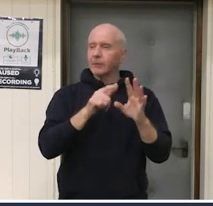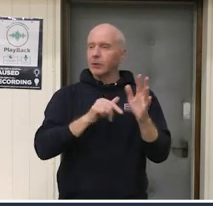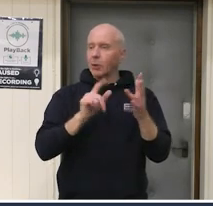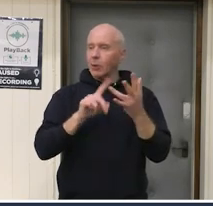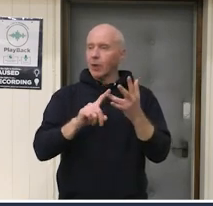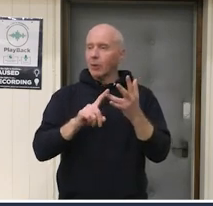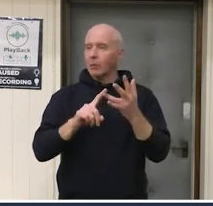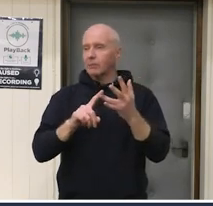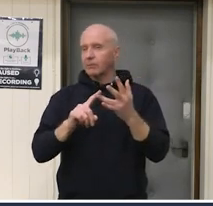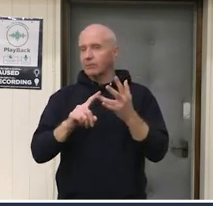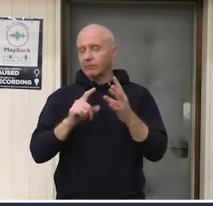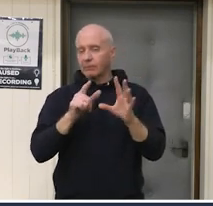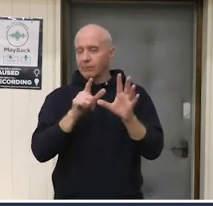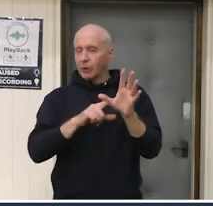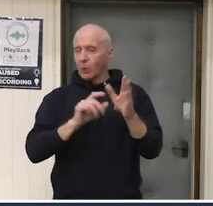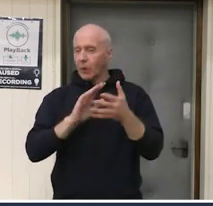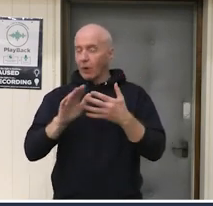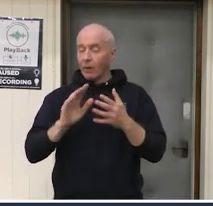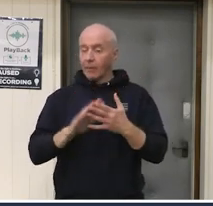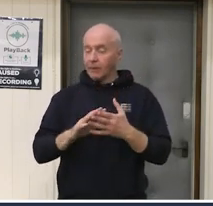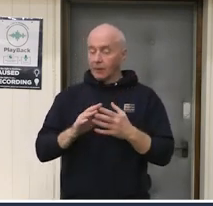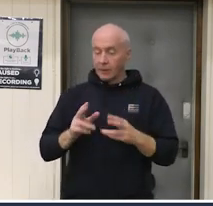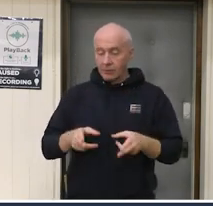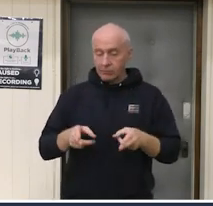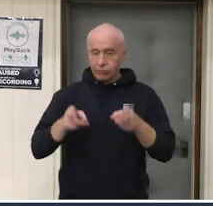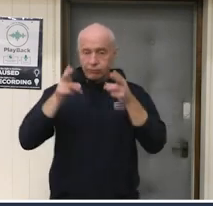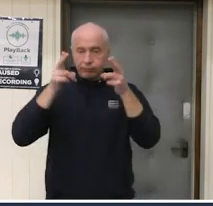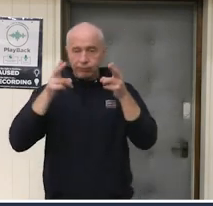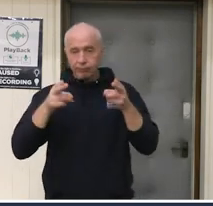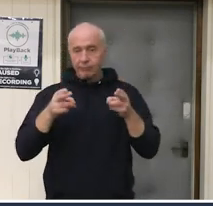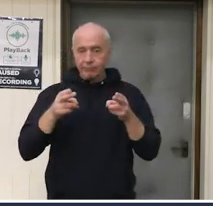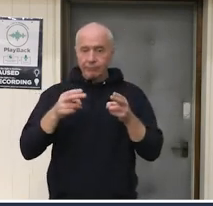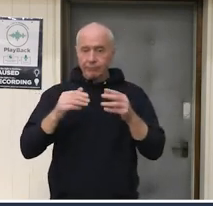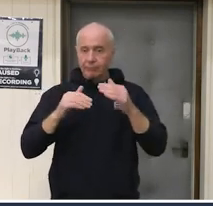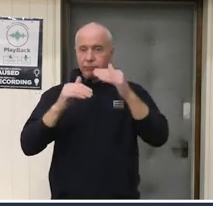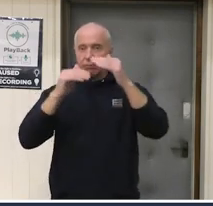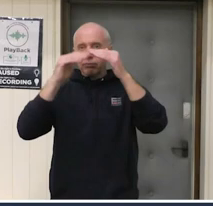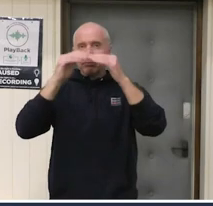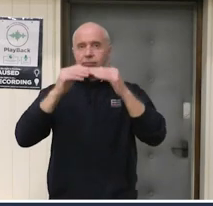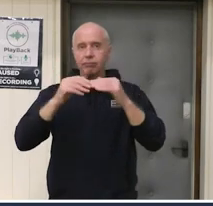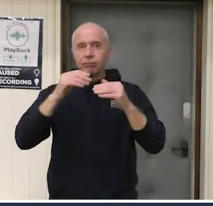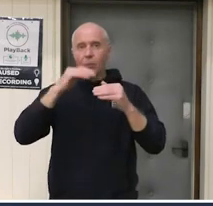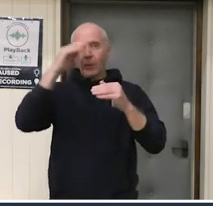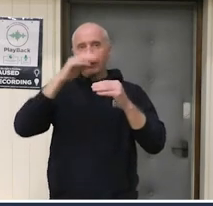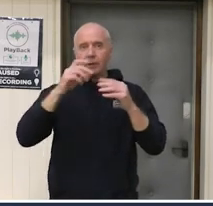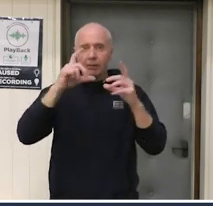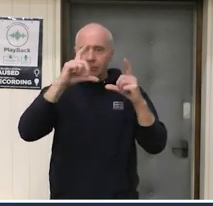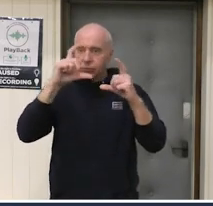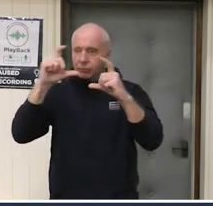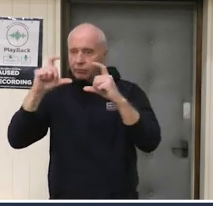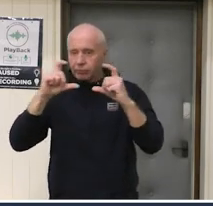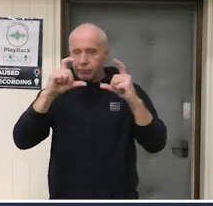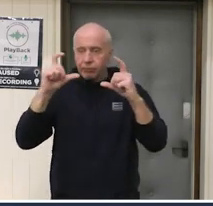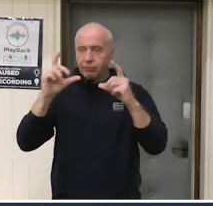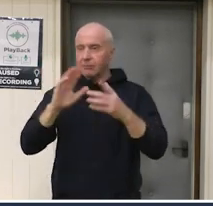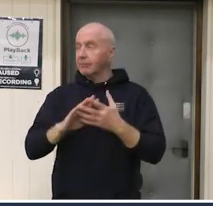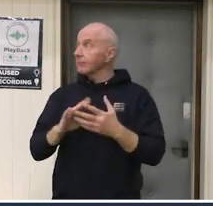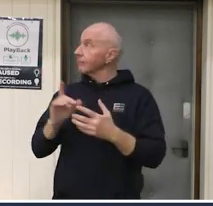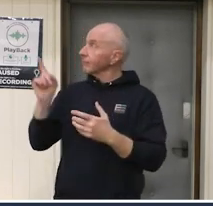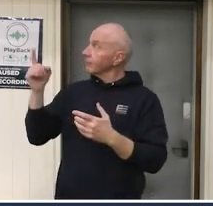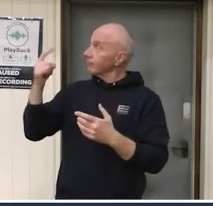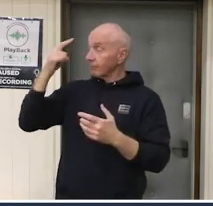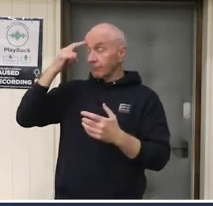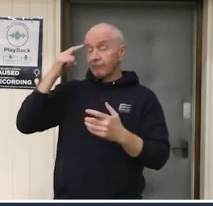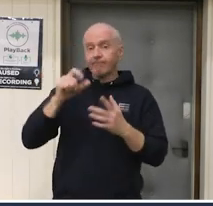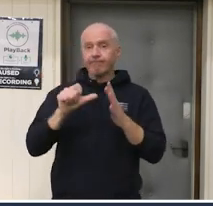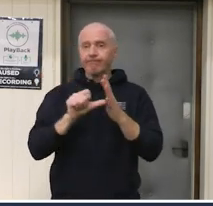out over the kind of diaspora of Tokyo from Yokohama. And I think it kind of summarizes the problem here,